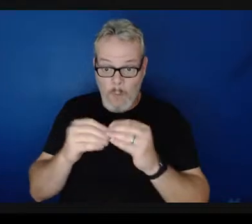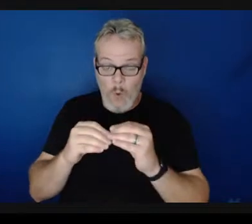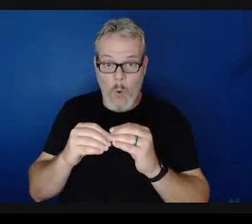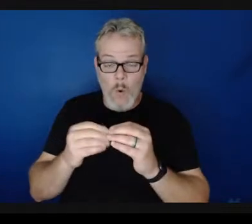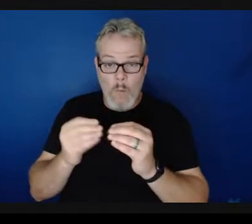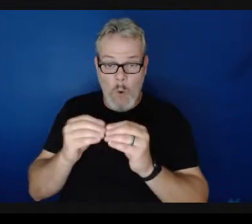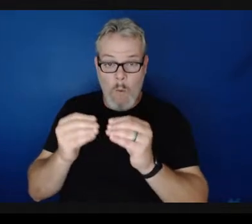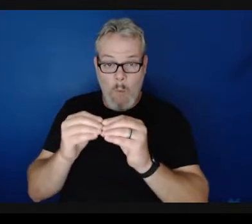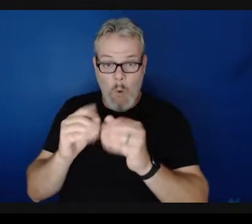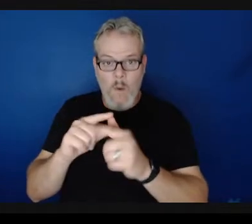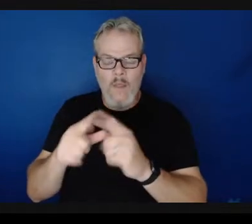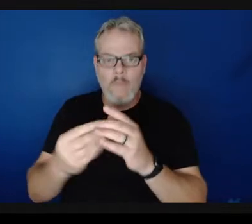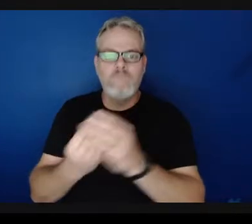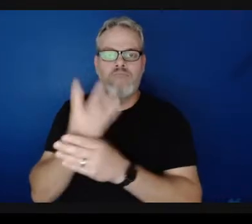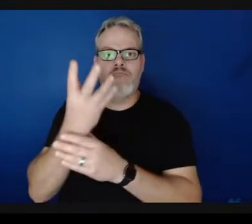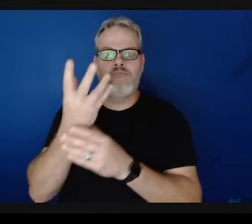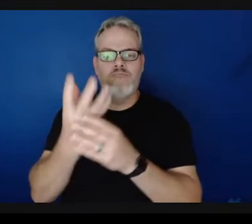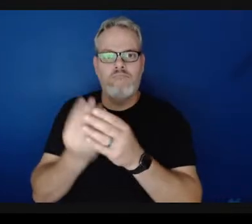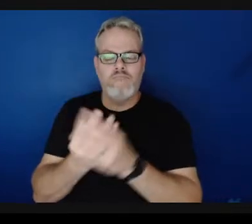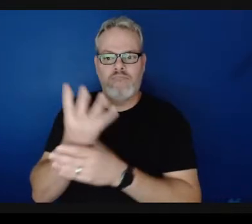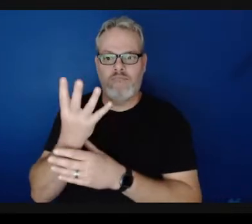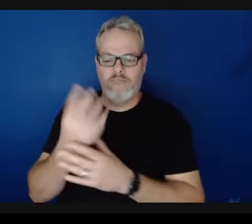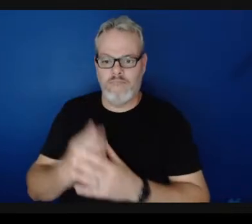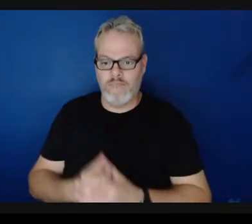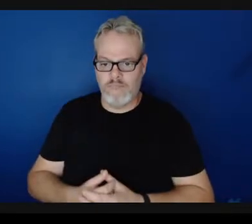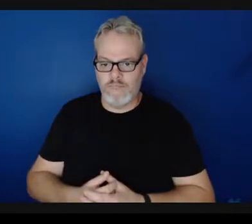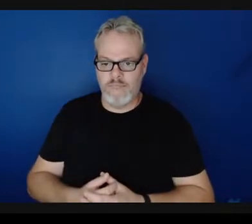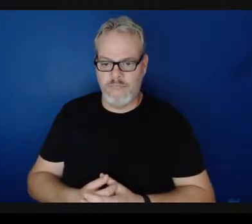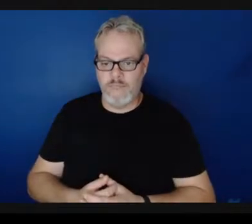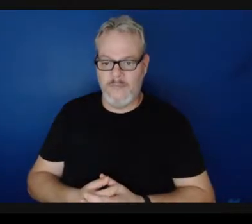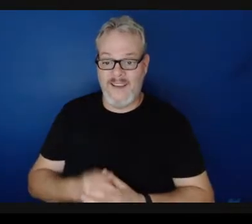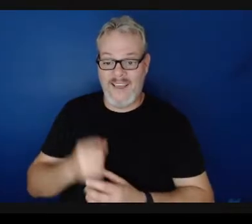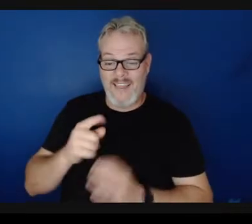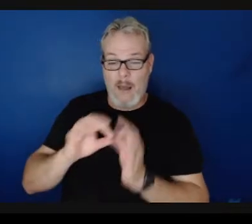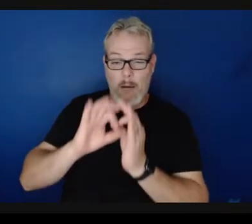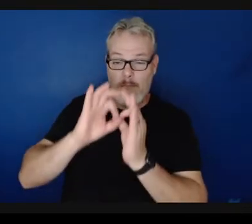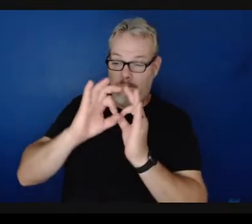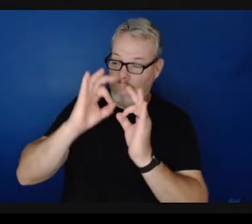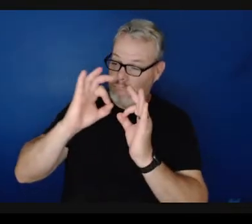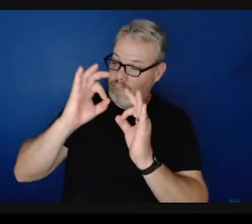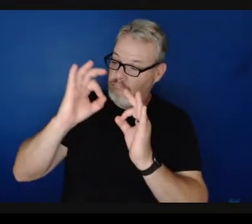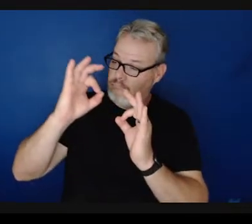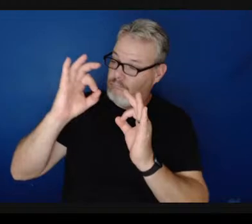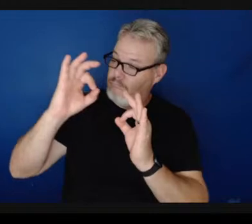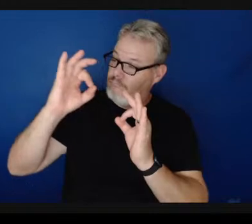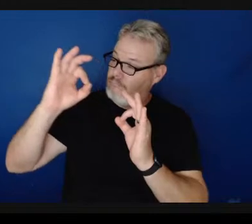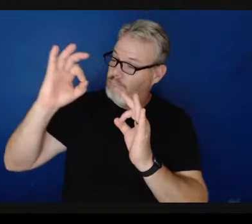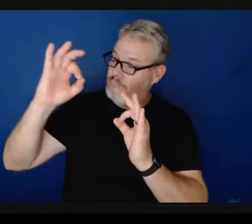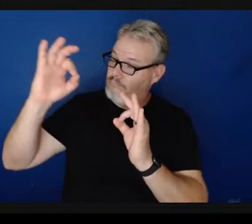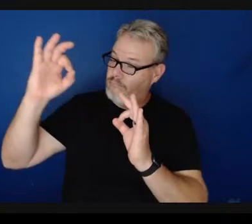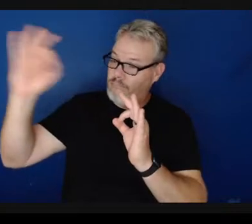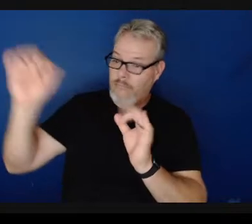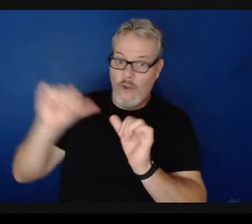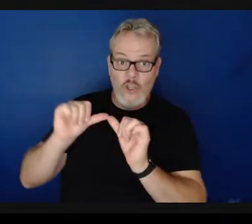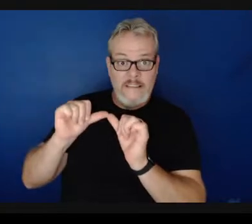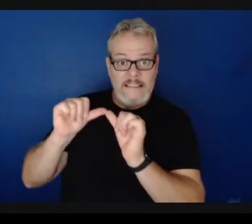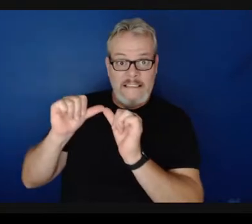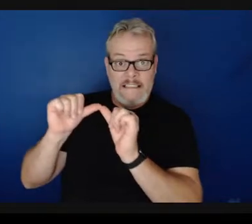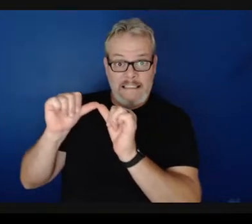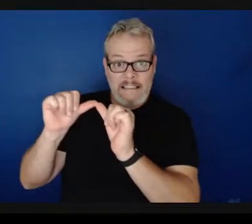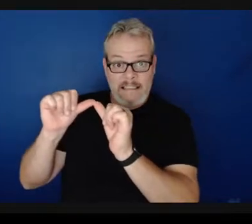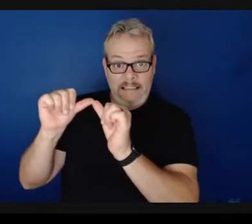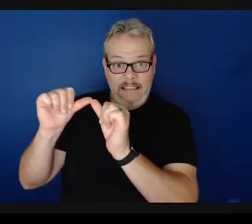there. Right, so then it's continued stretching as magma is still coming into the system, refilling